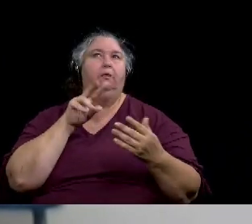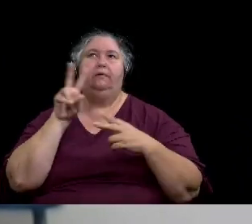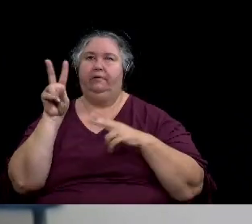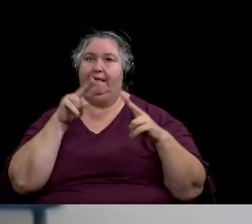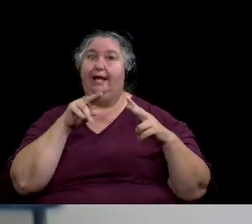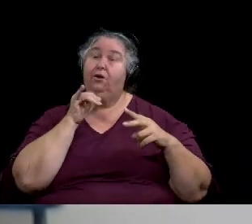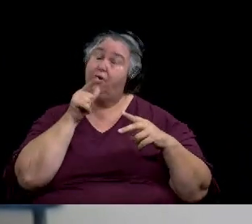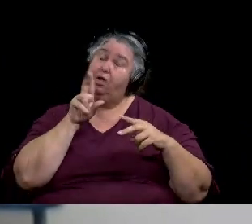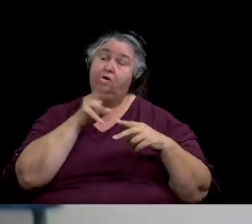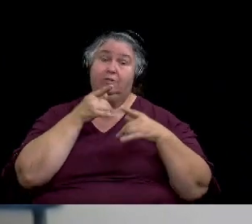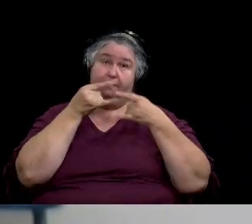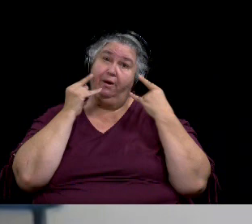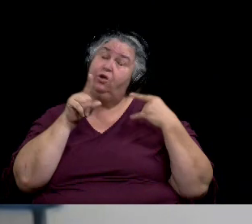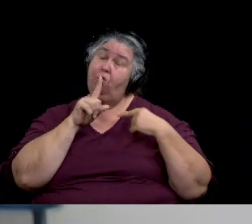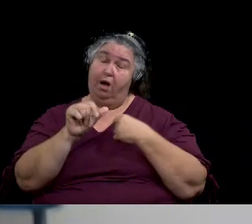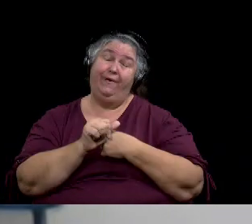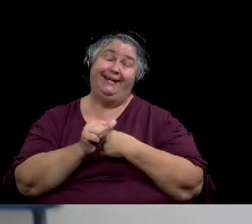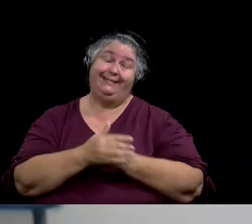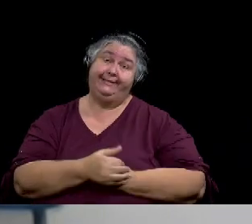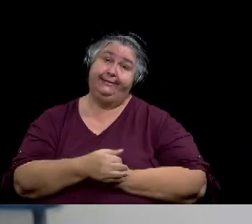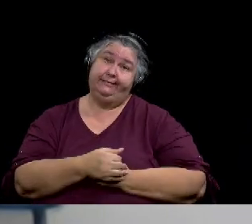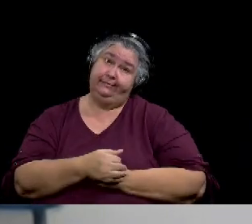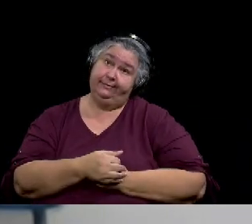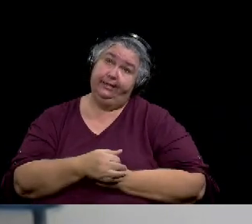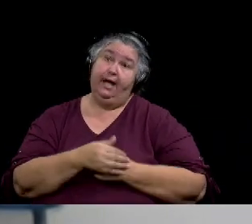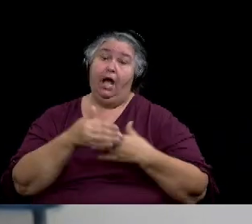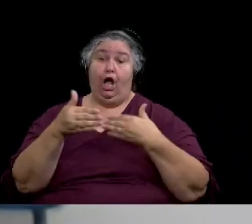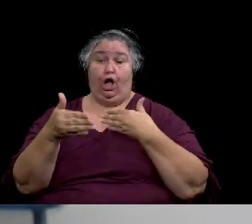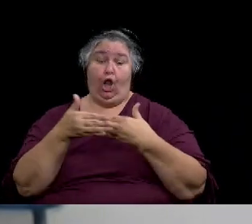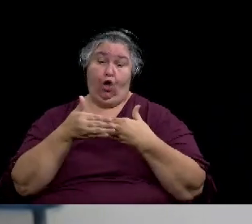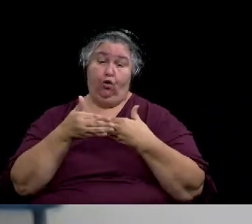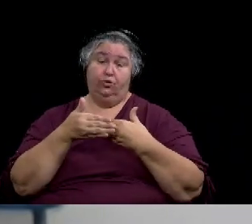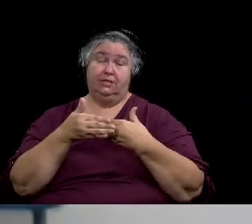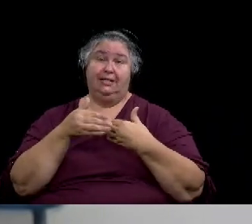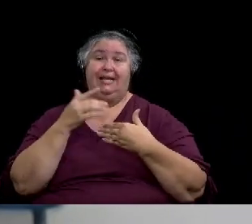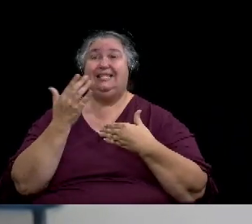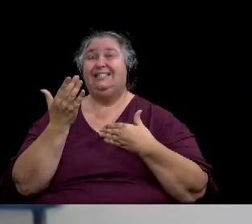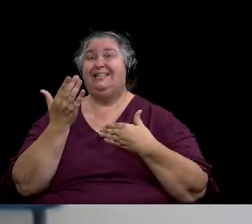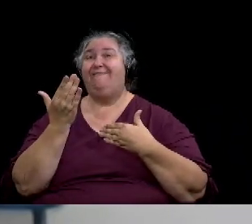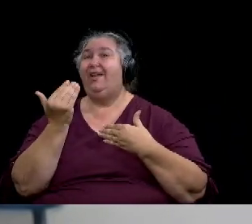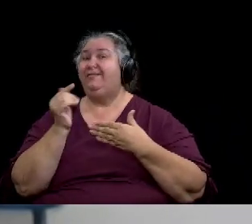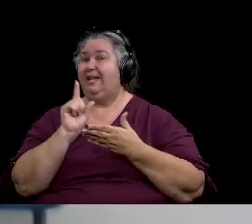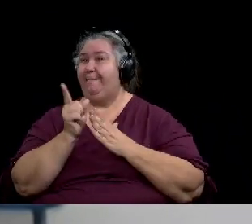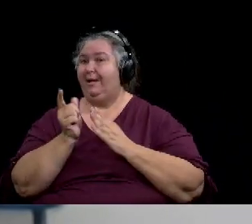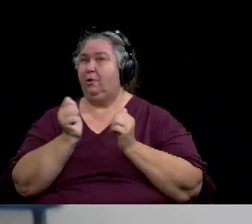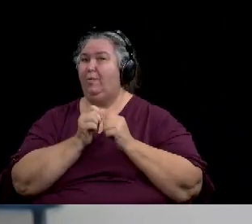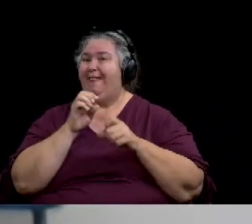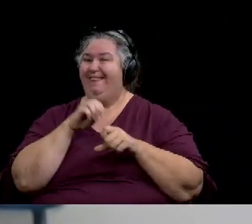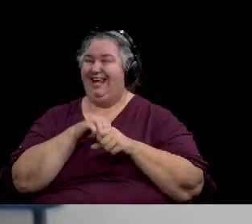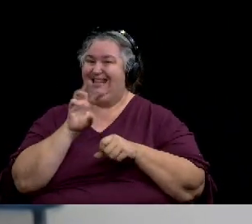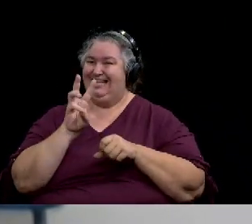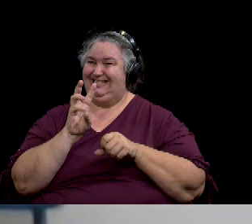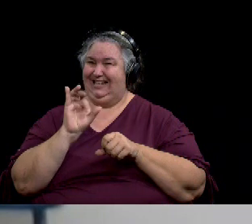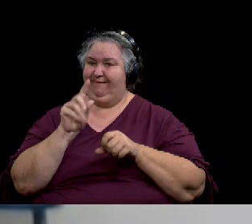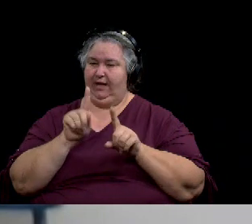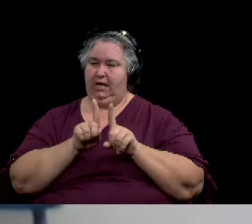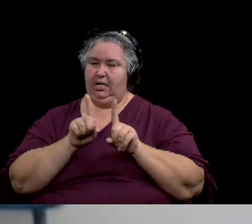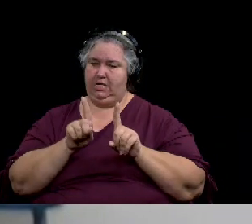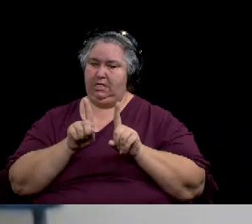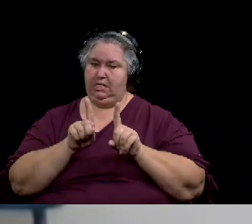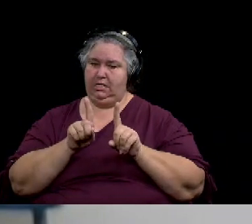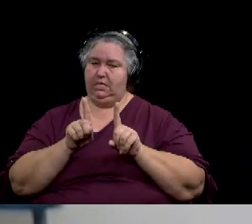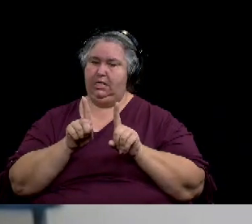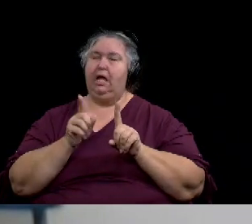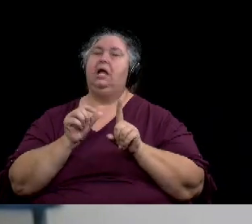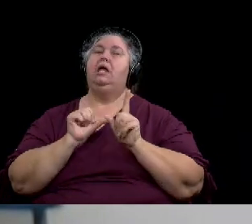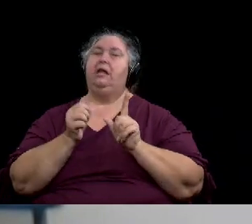wearing a mask, you are at risk. A close contact would be 15 minutes within 6 feet of somebody who